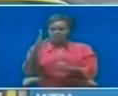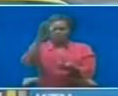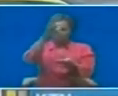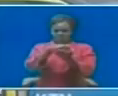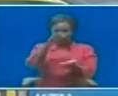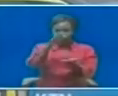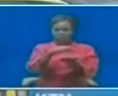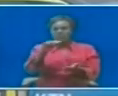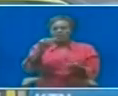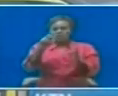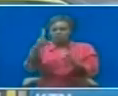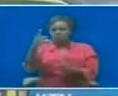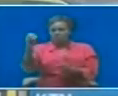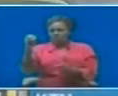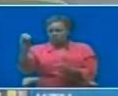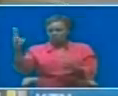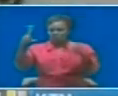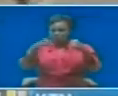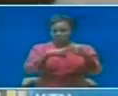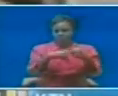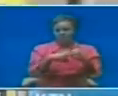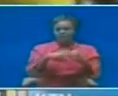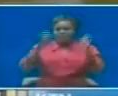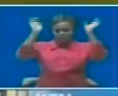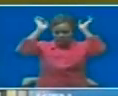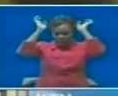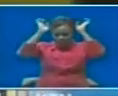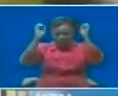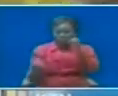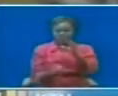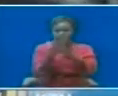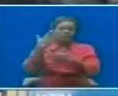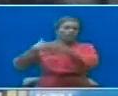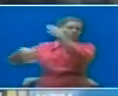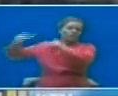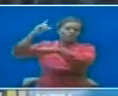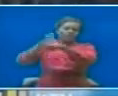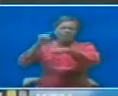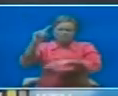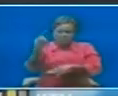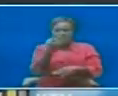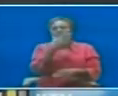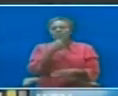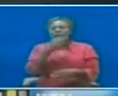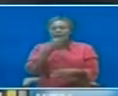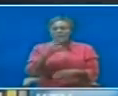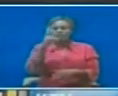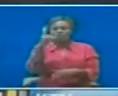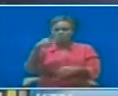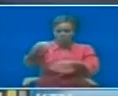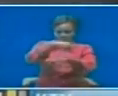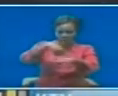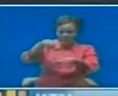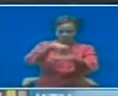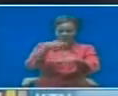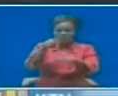Haile Gebrselassie in 2007. The Ethiopian recreated a historic moment by becoming the first man to run under 2 hours and 4 minutes